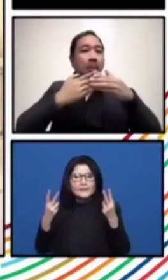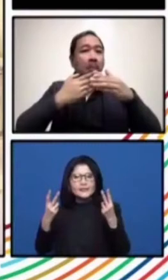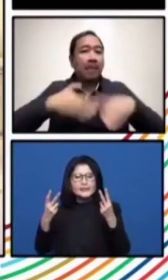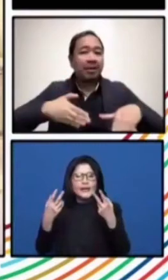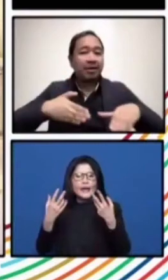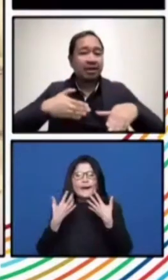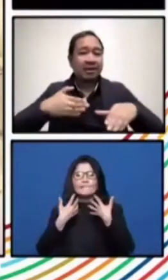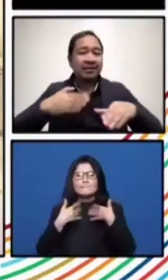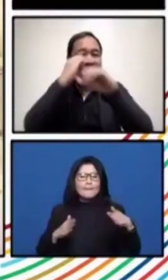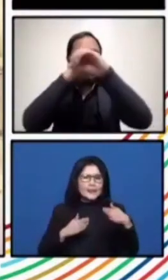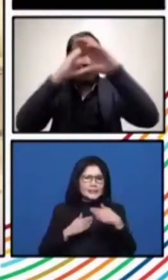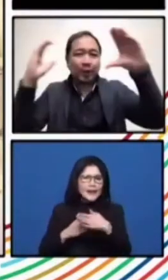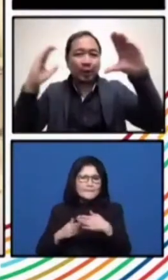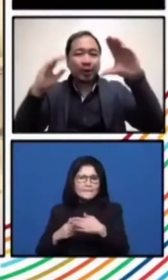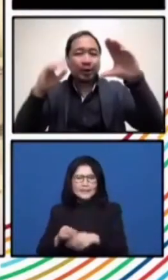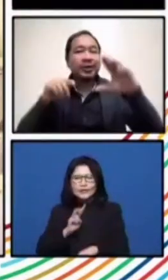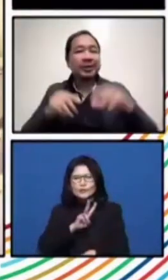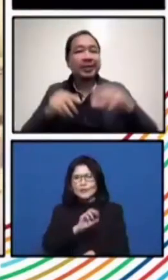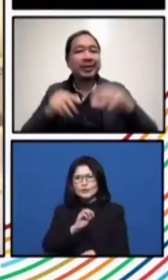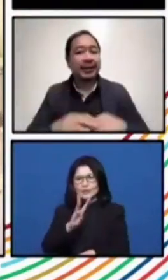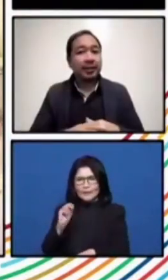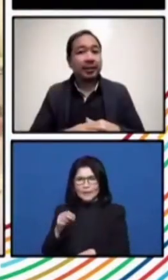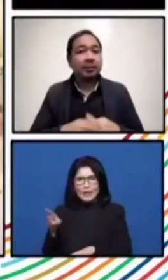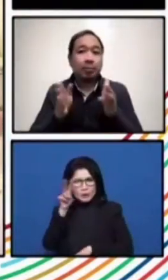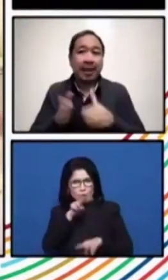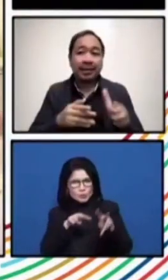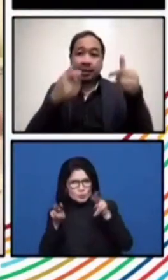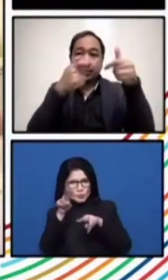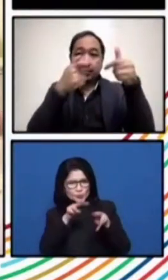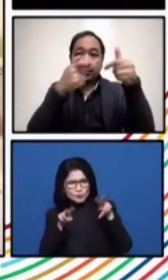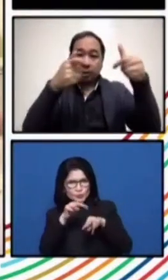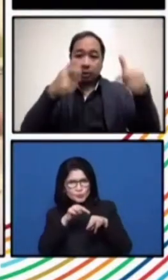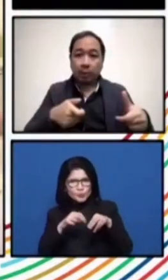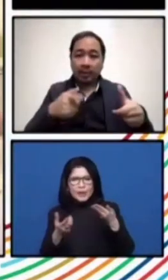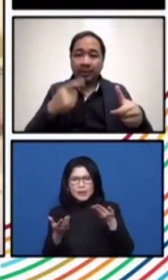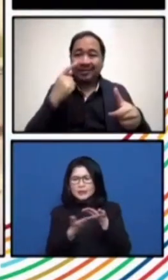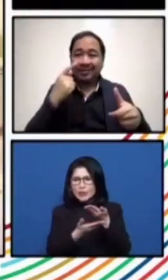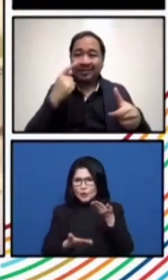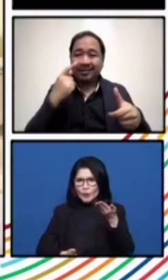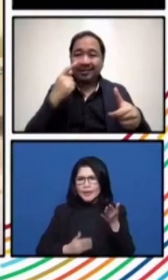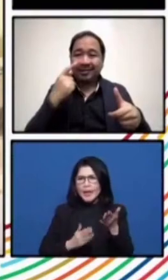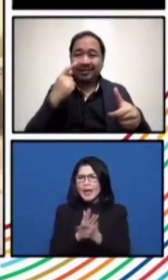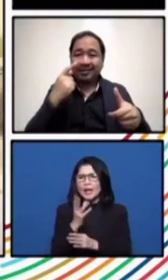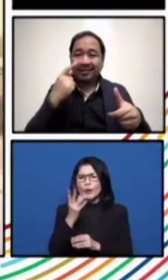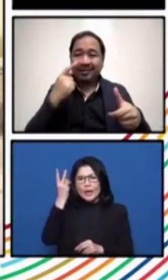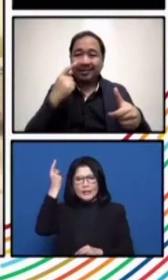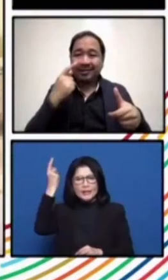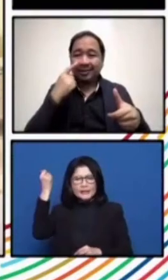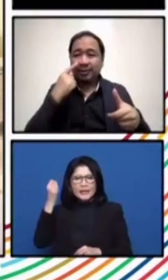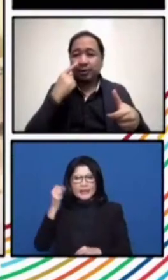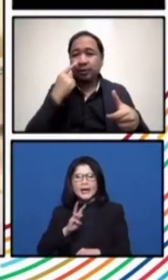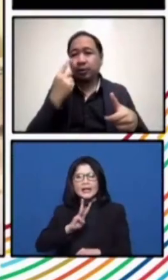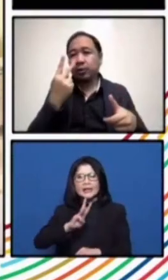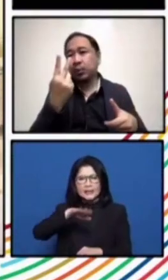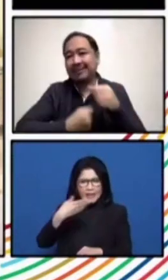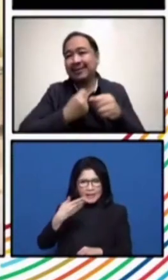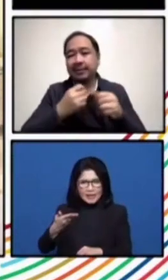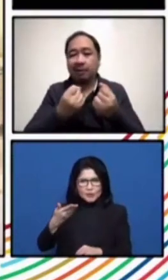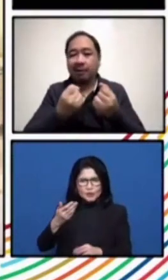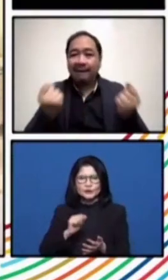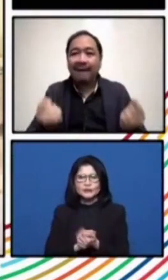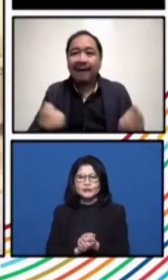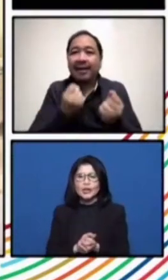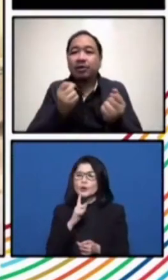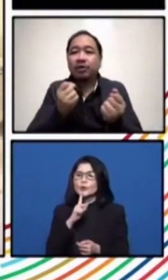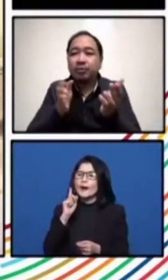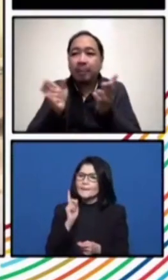monitor the implementations of this document through three years action plan on the way to becoming an inclusive egalitarian and